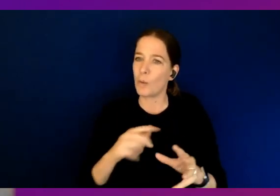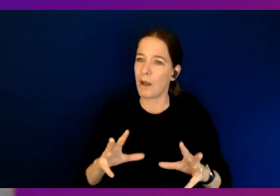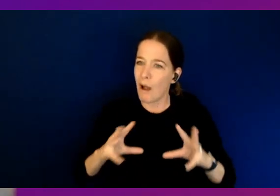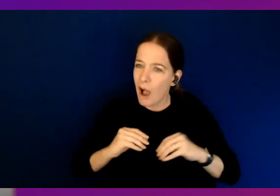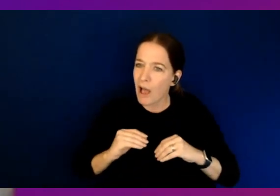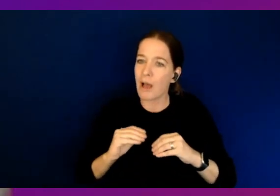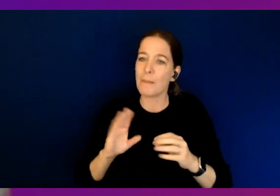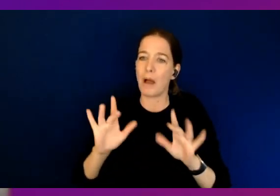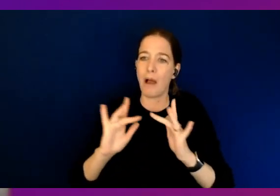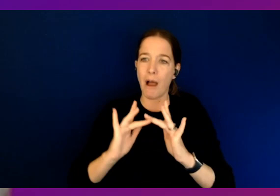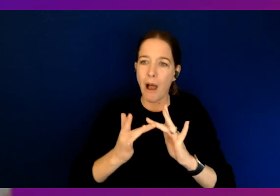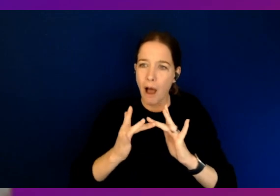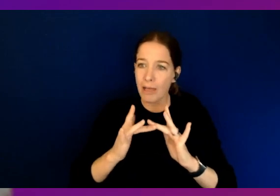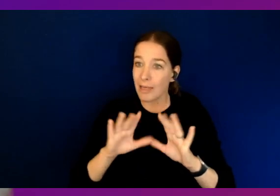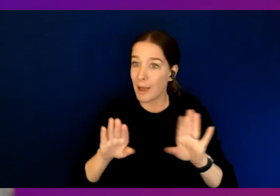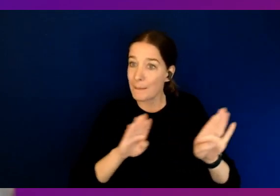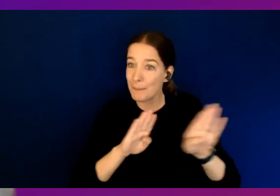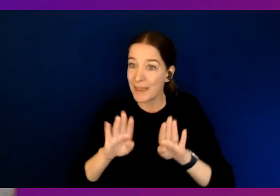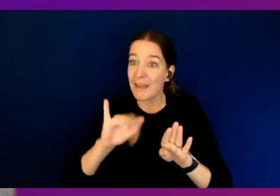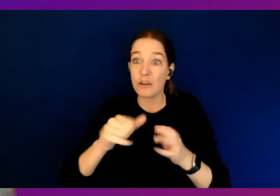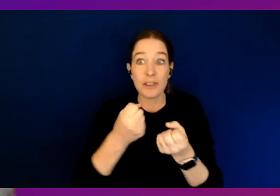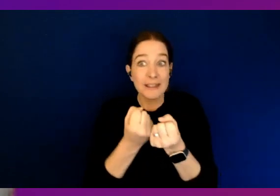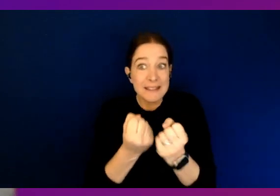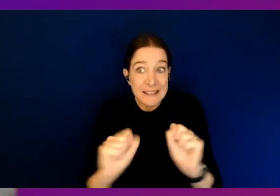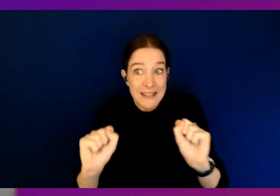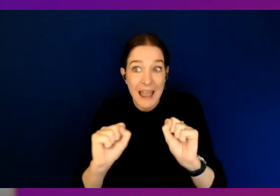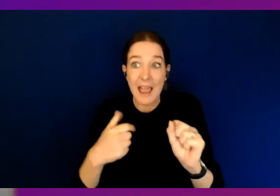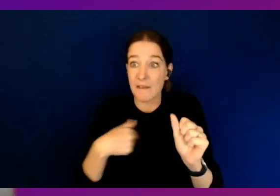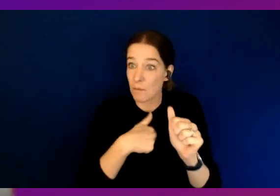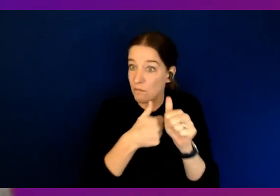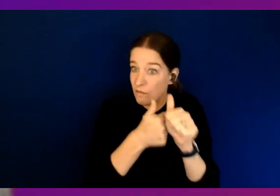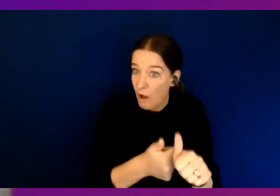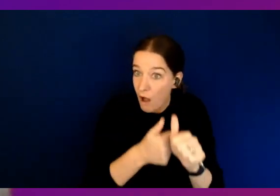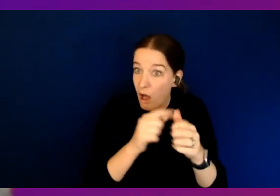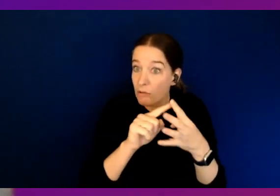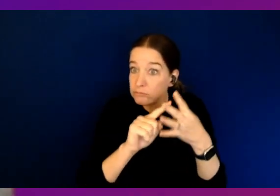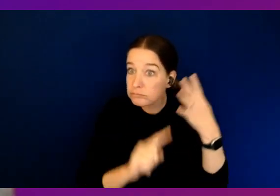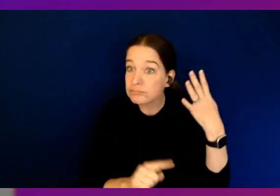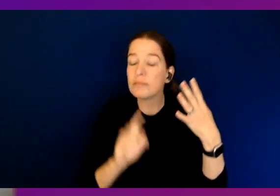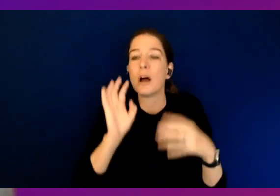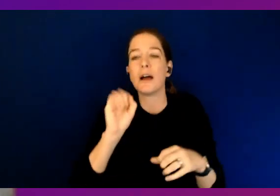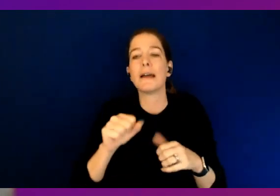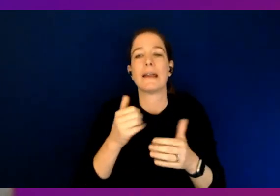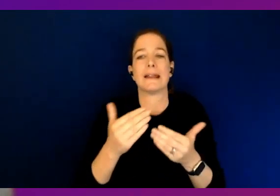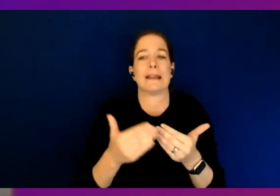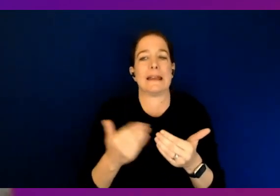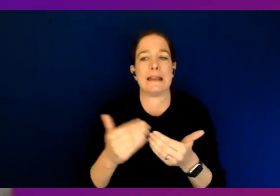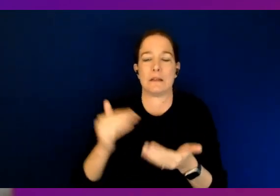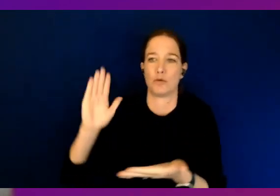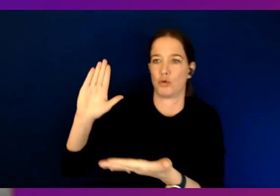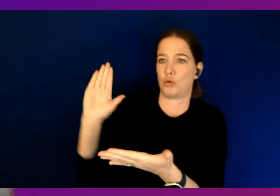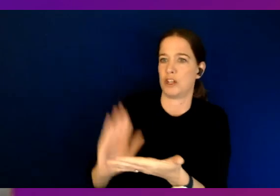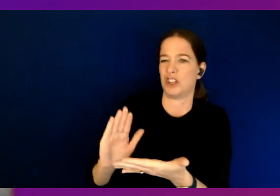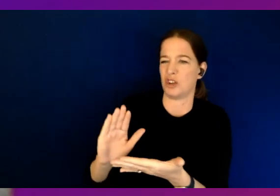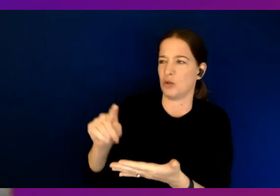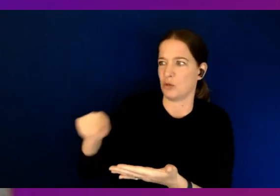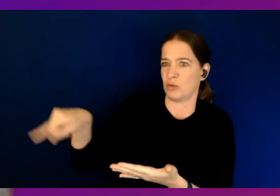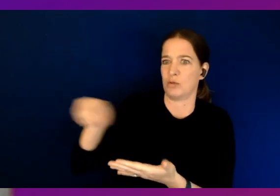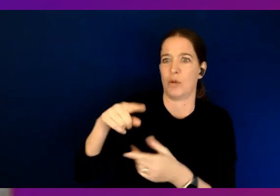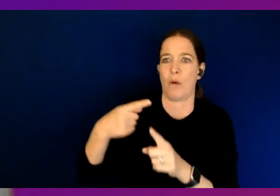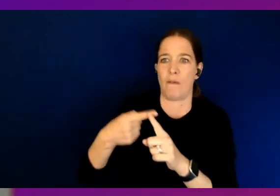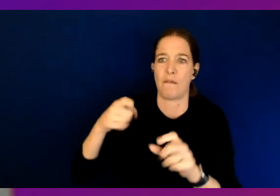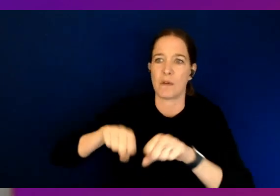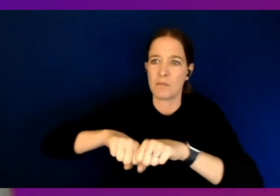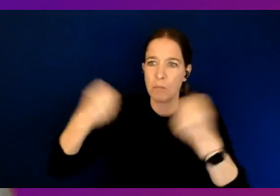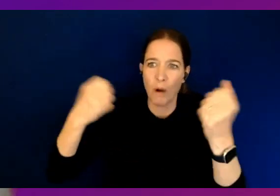to a safe set of online behaviors, we can easily minimize and prevent cyber criminals and hackers from infiltrating our devices